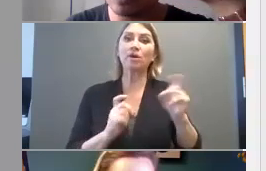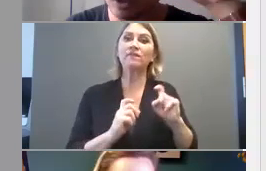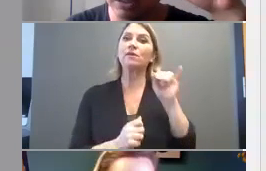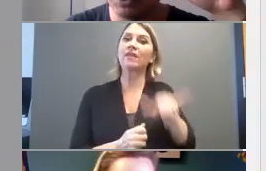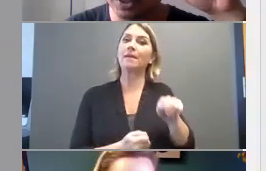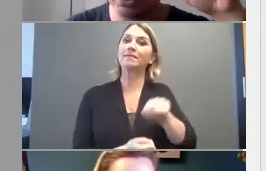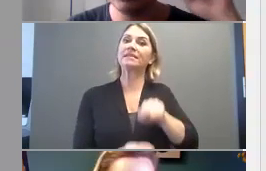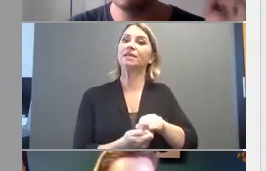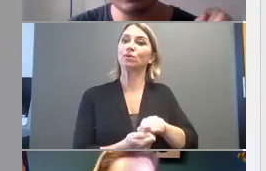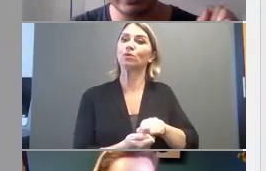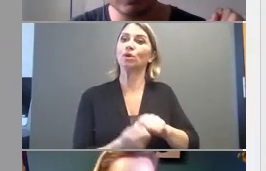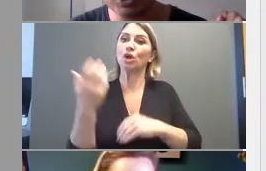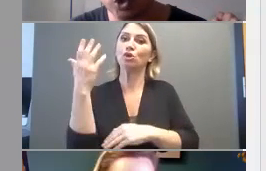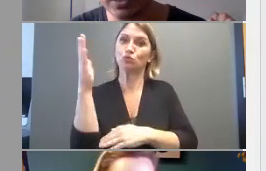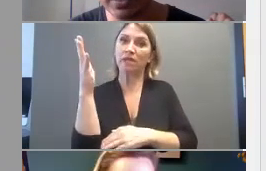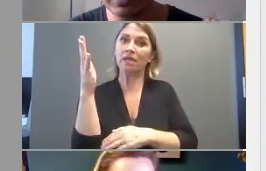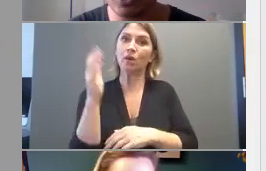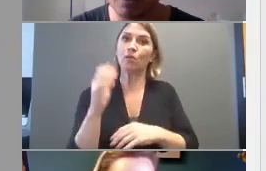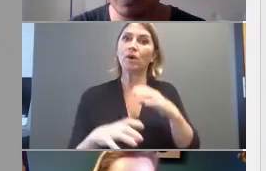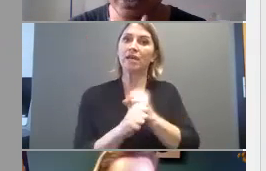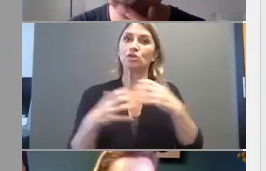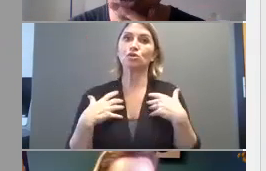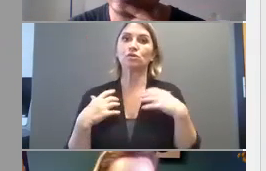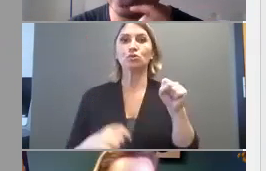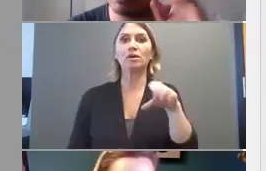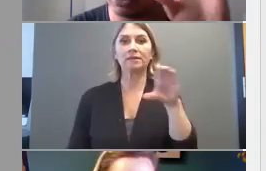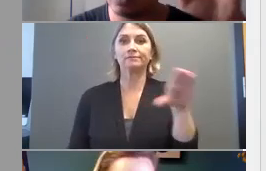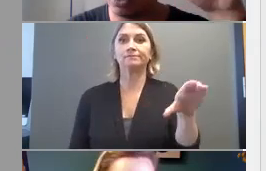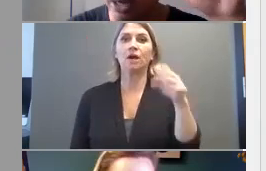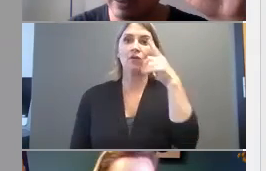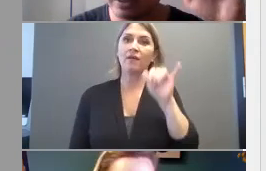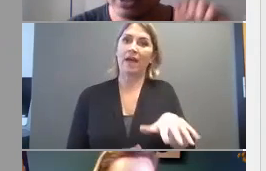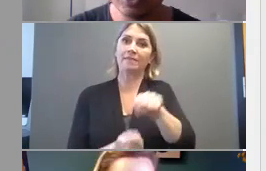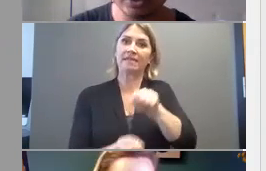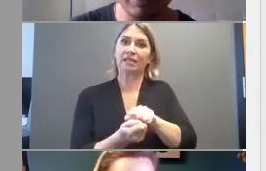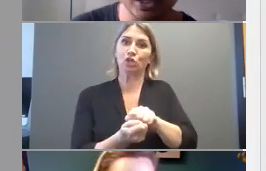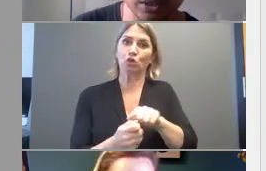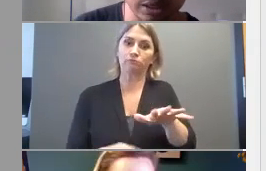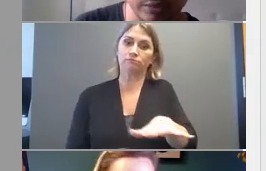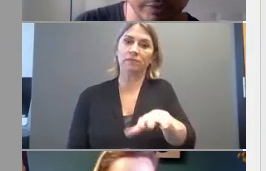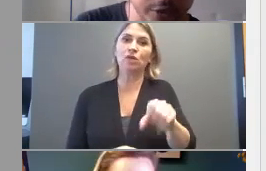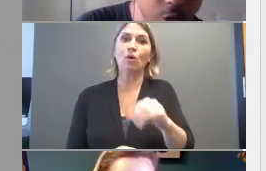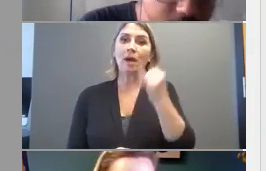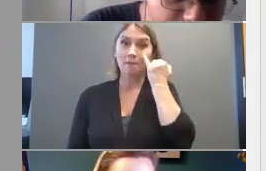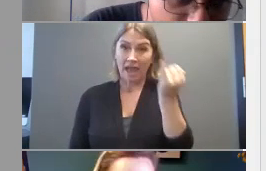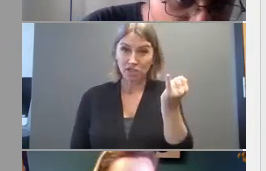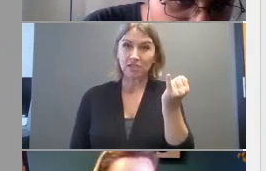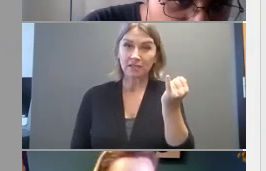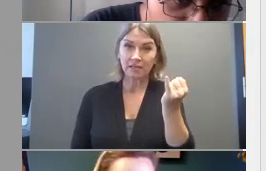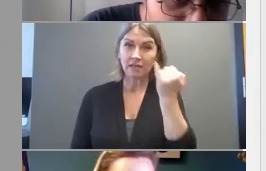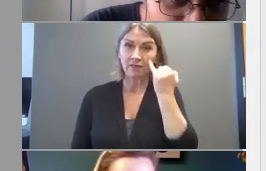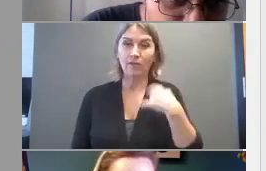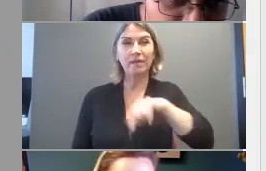particular tree would get you the strongly connected components of that particular graph. So imagine when we talked